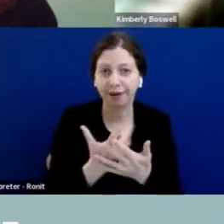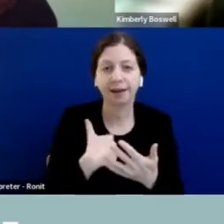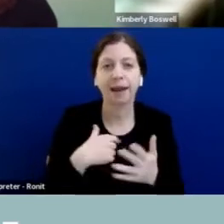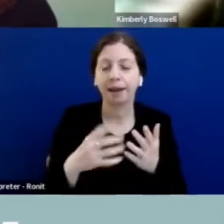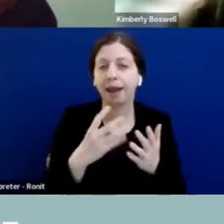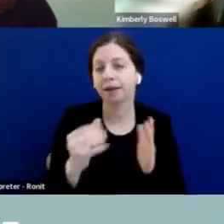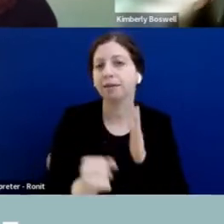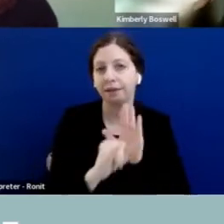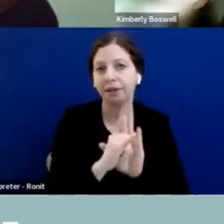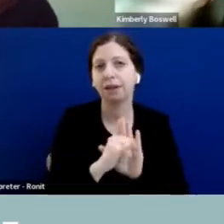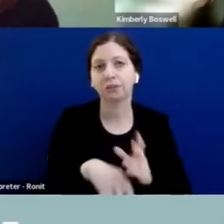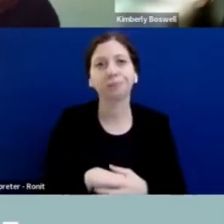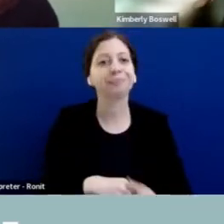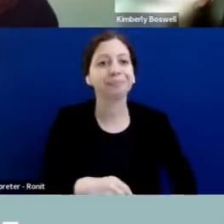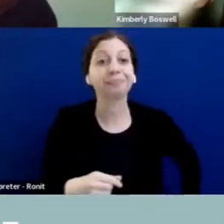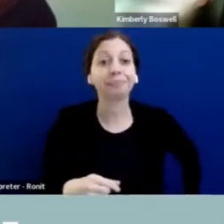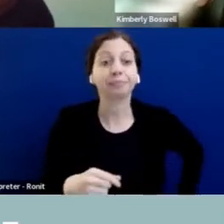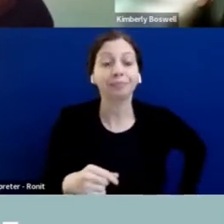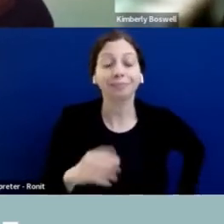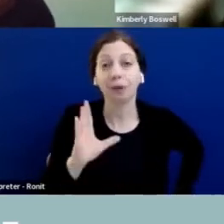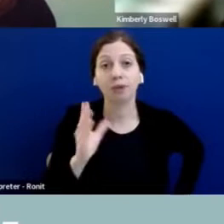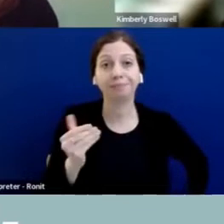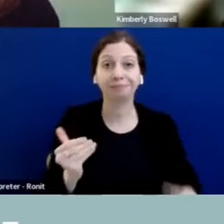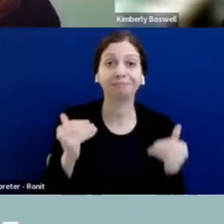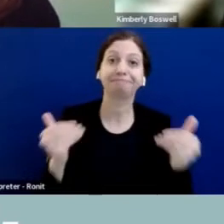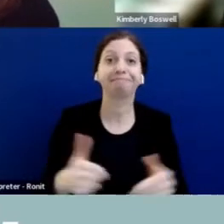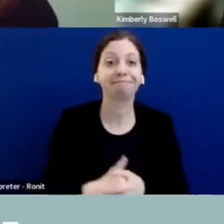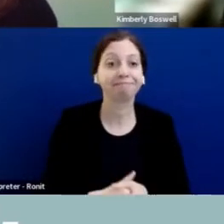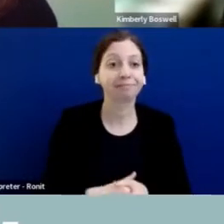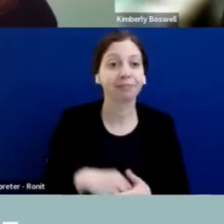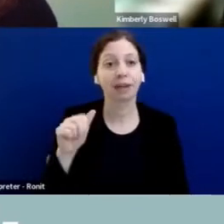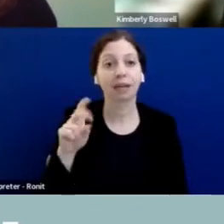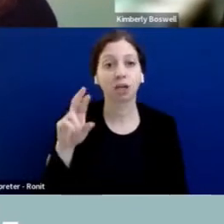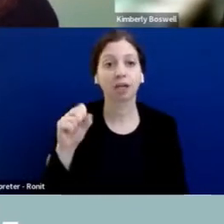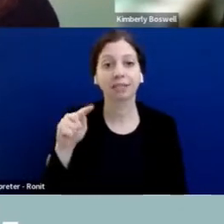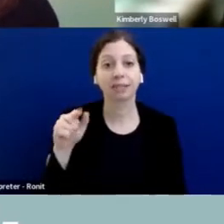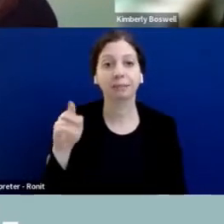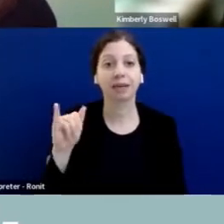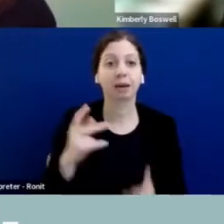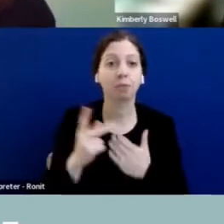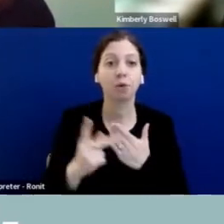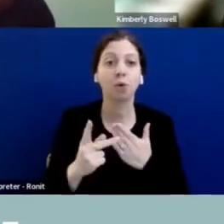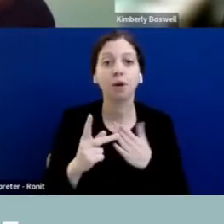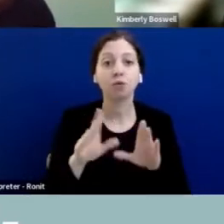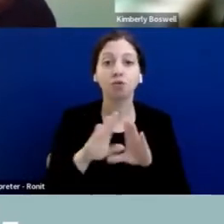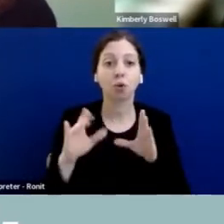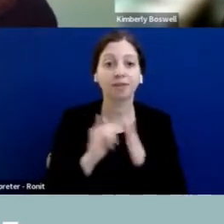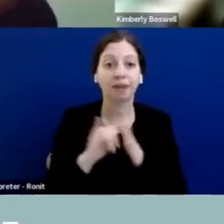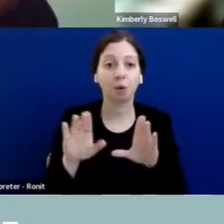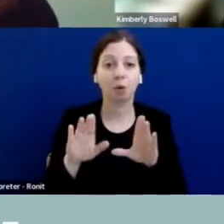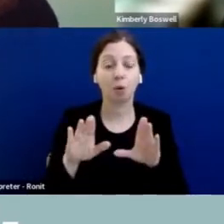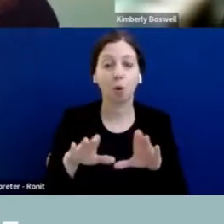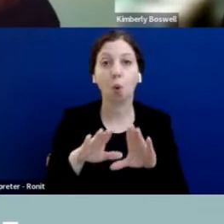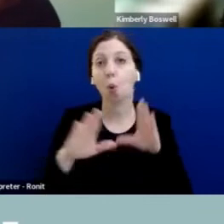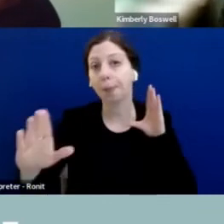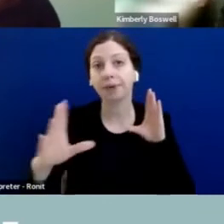identification there. So I'll just jump right in. The Adrs Tbi Program. So the doors that opened after we partnered